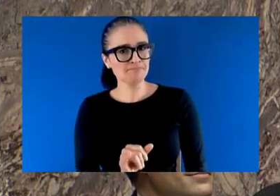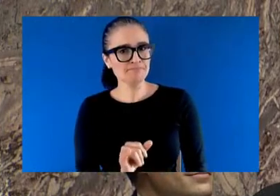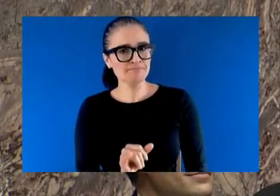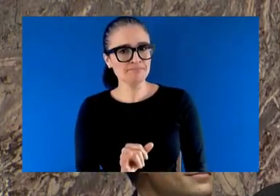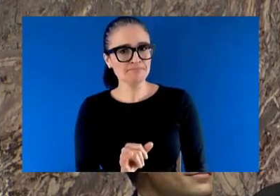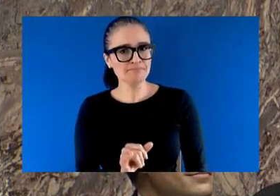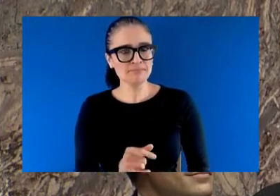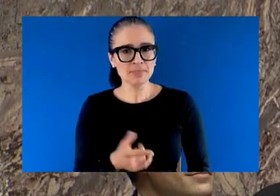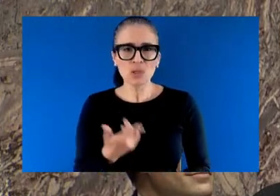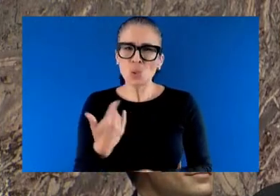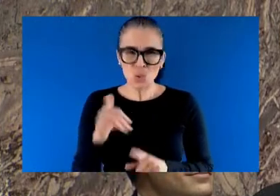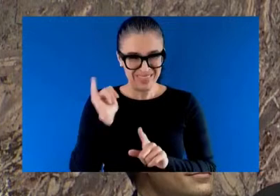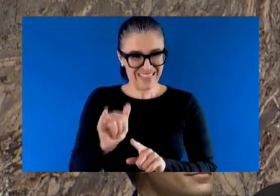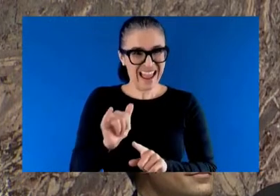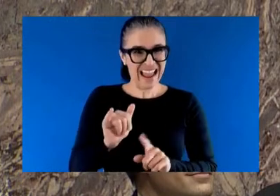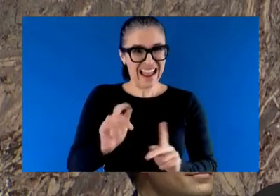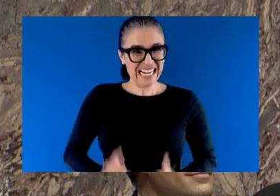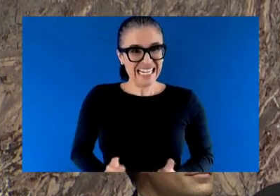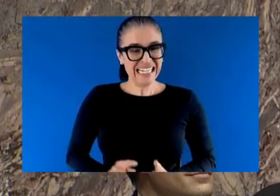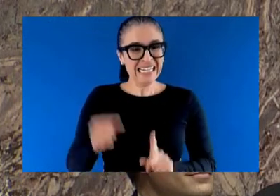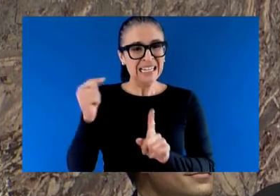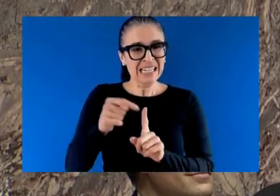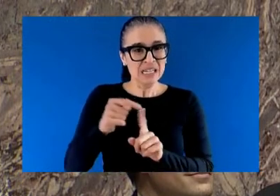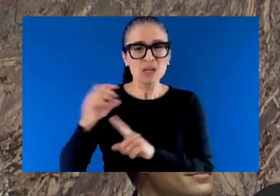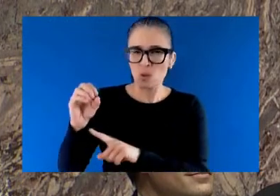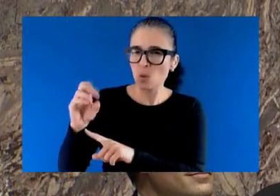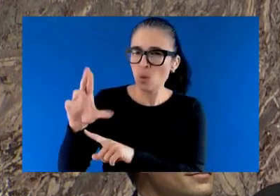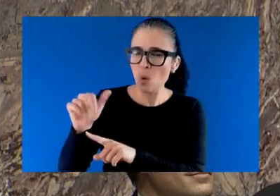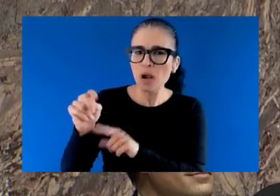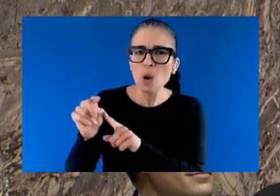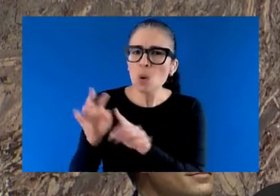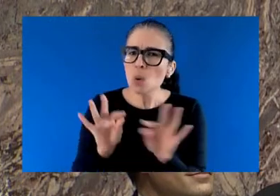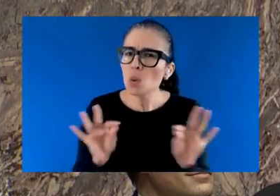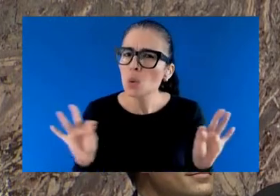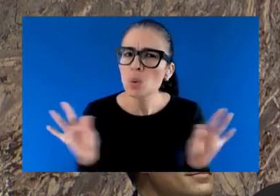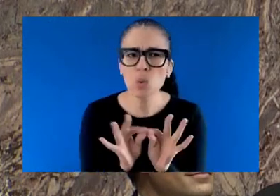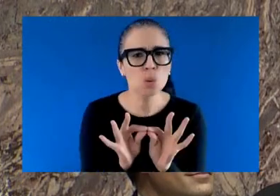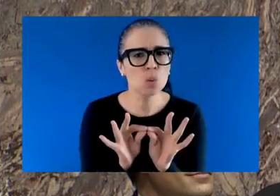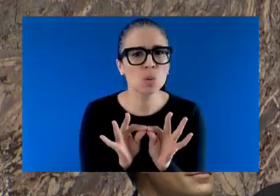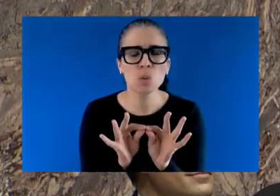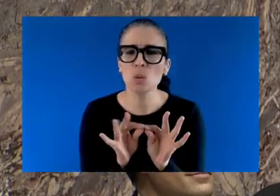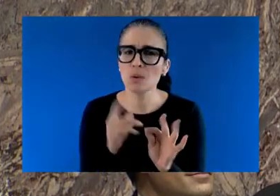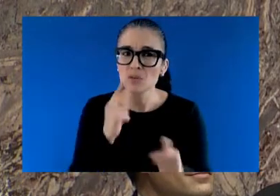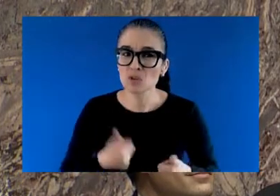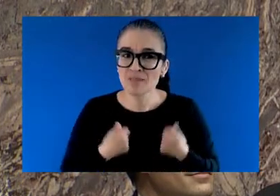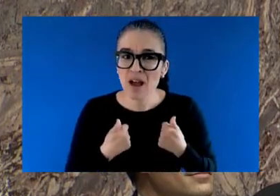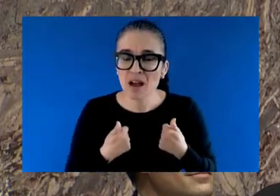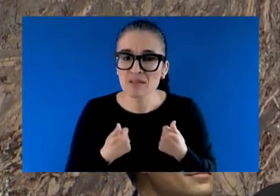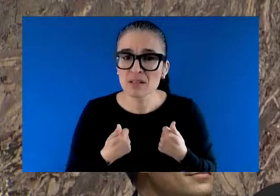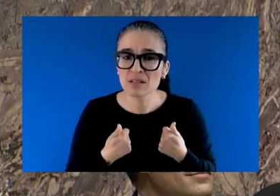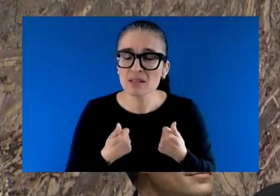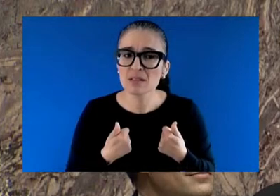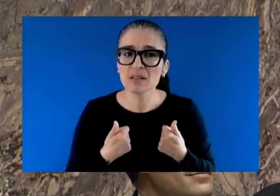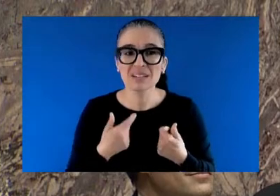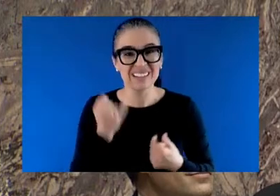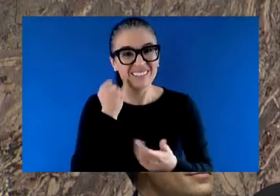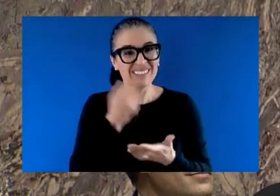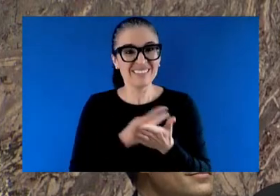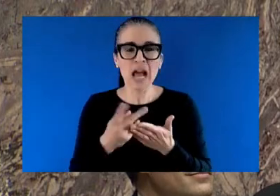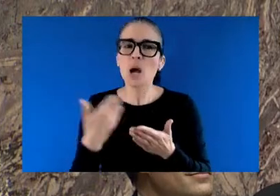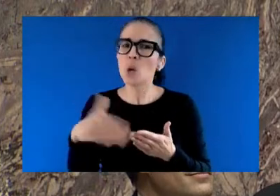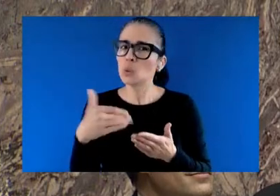the options are limited and challenging for individuals and families. They're faced with highly